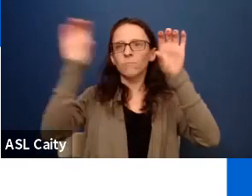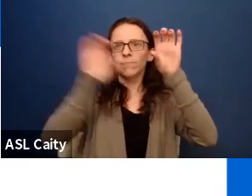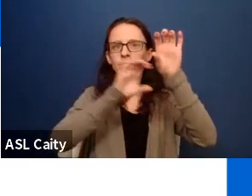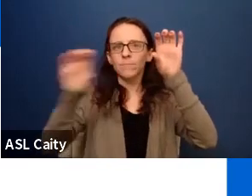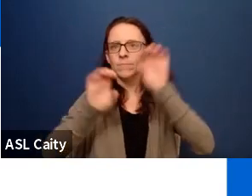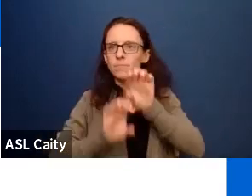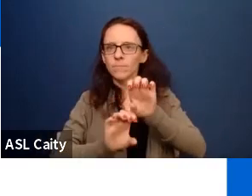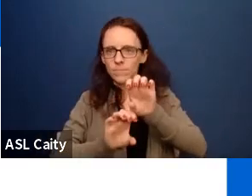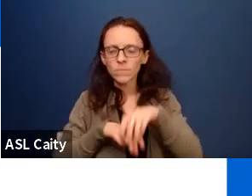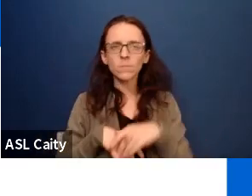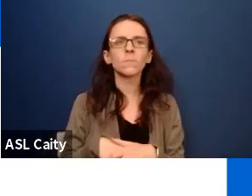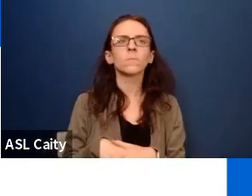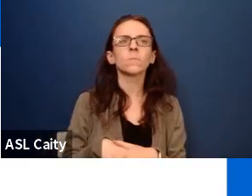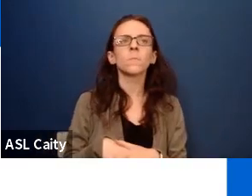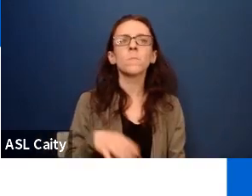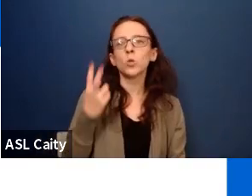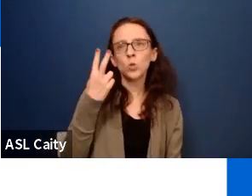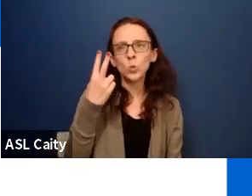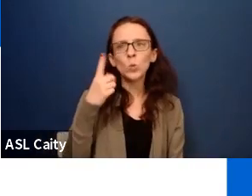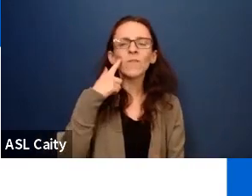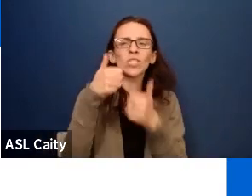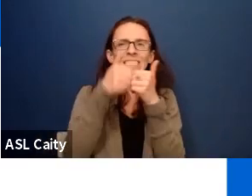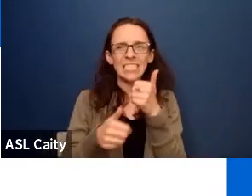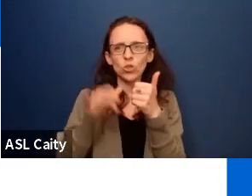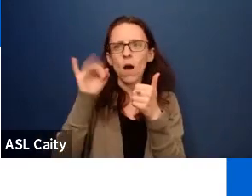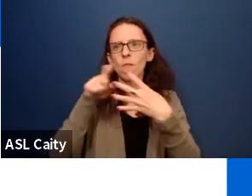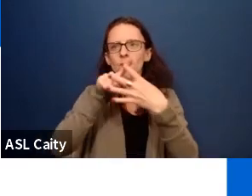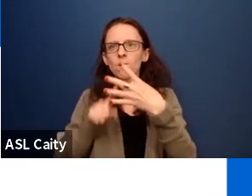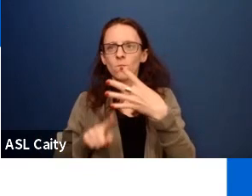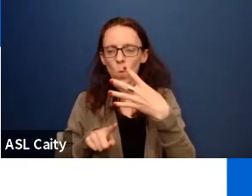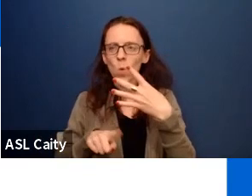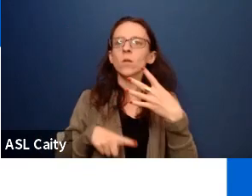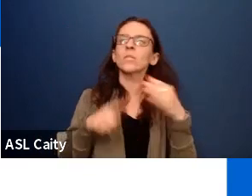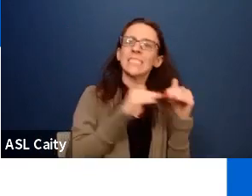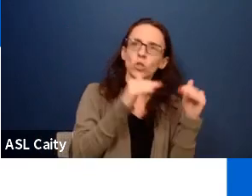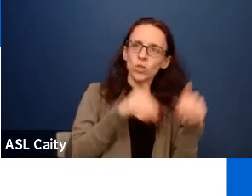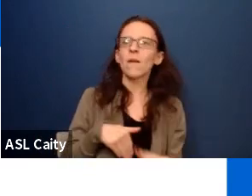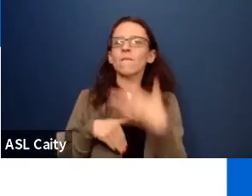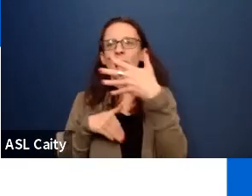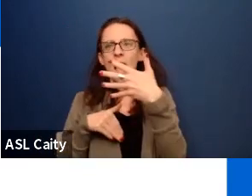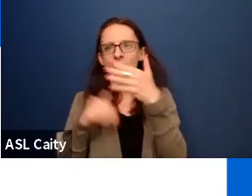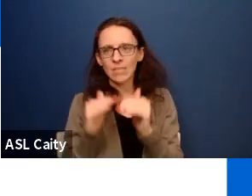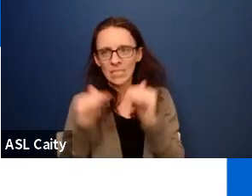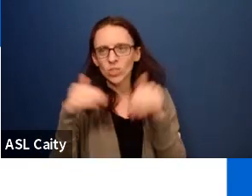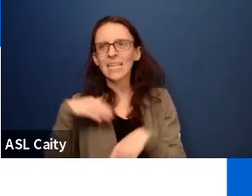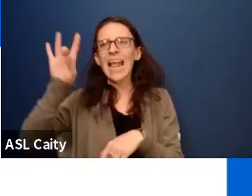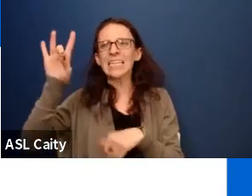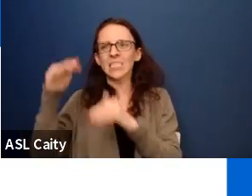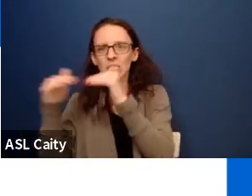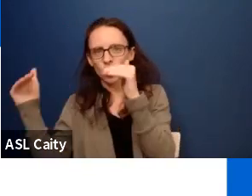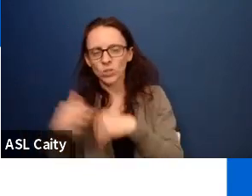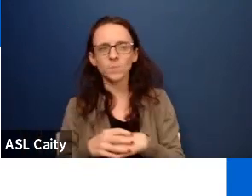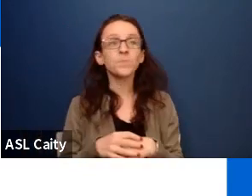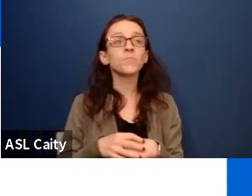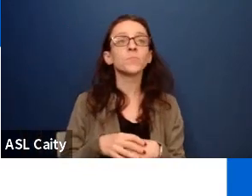2 tables for each of the 4 tiers, 5 tiers, and 8 tiers. The